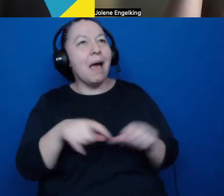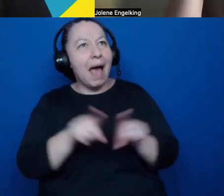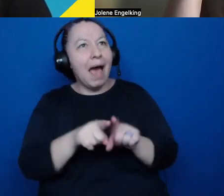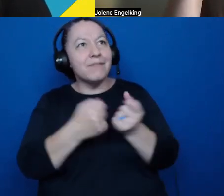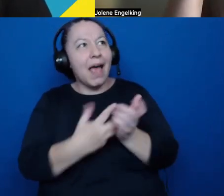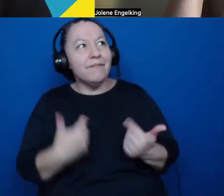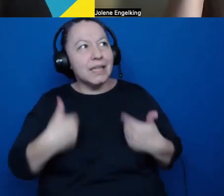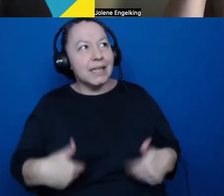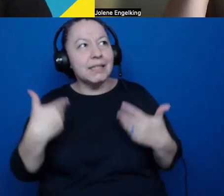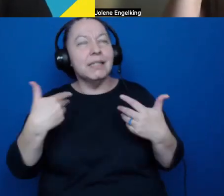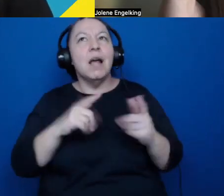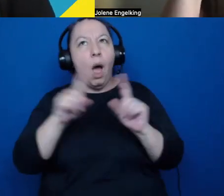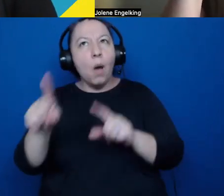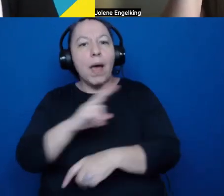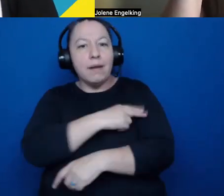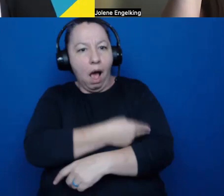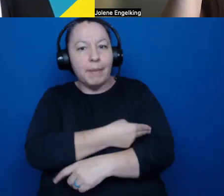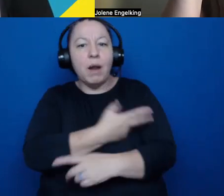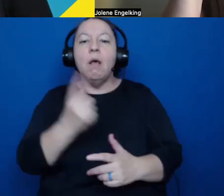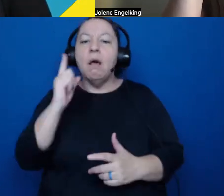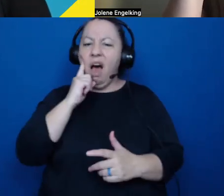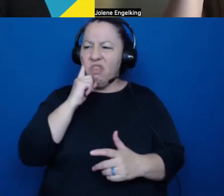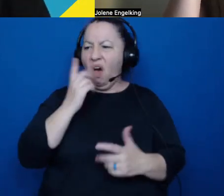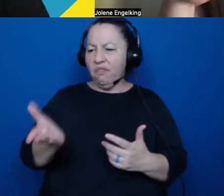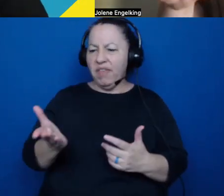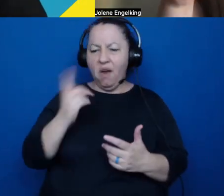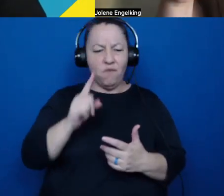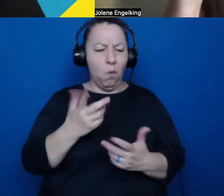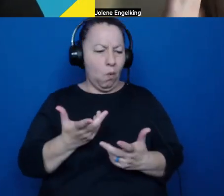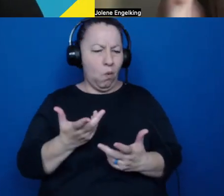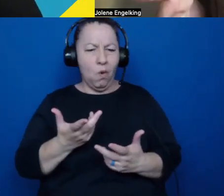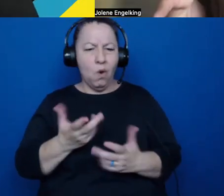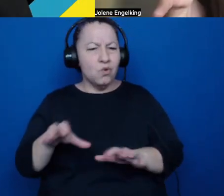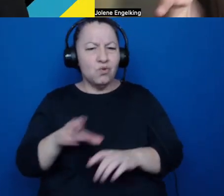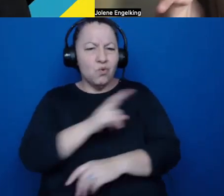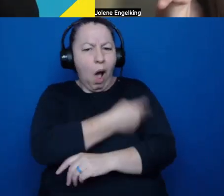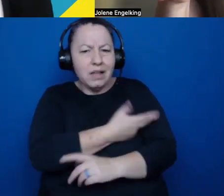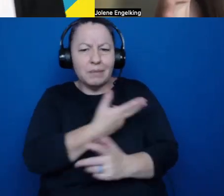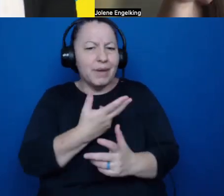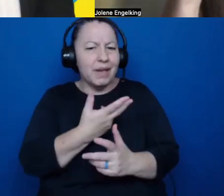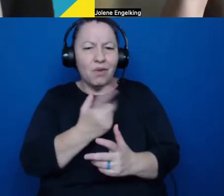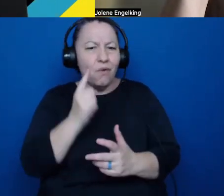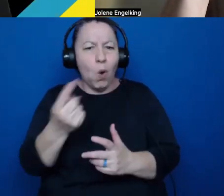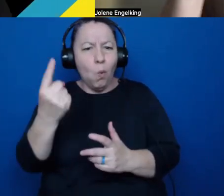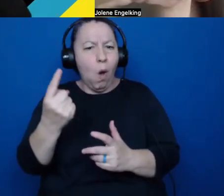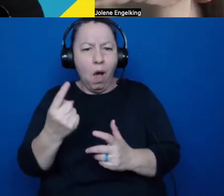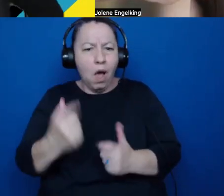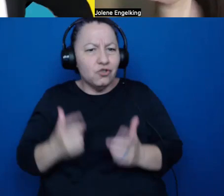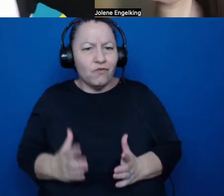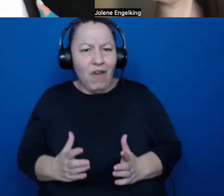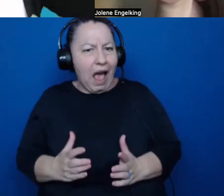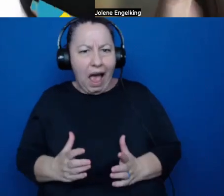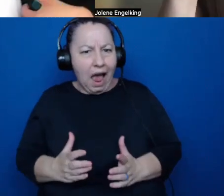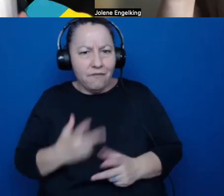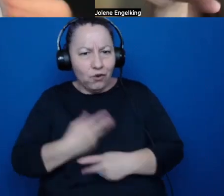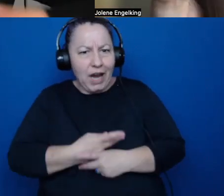the hospital and I thought I was there for, to do hospital accompaniment for like one survivor. And I show up and there's actually two